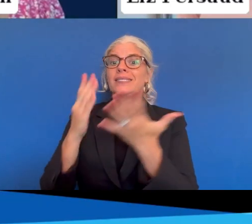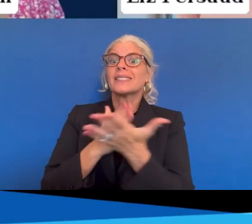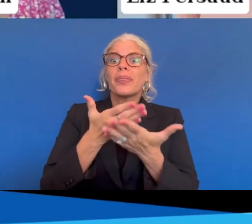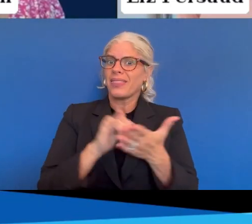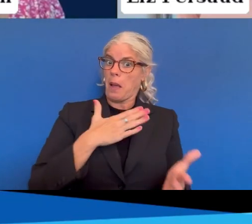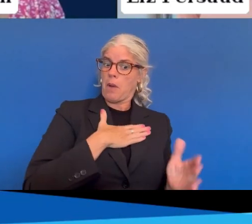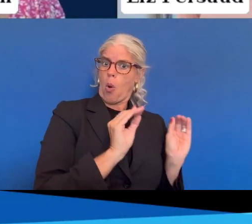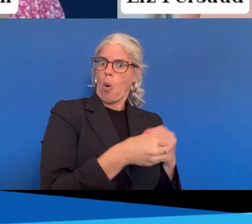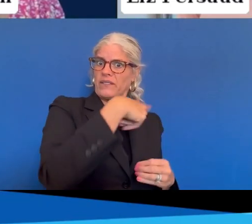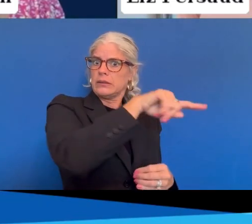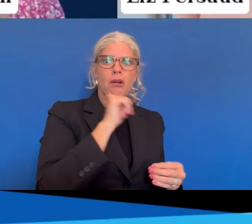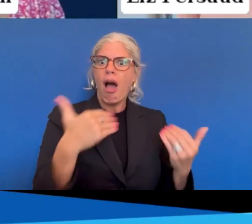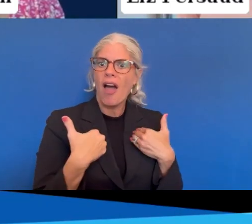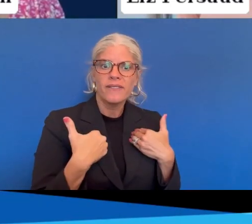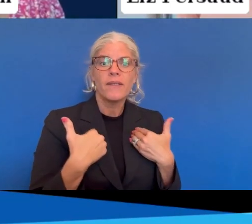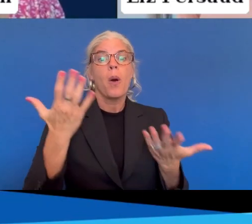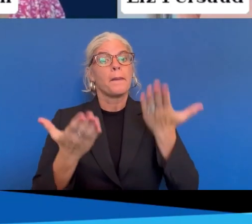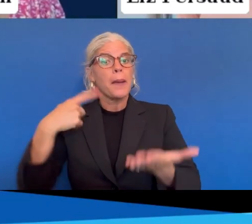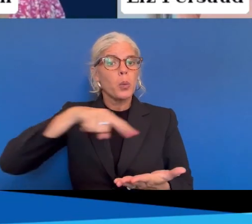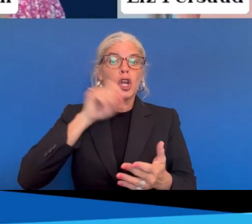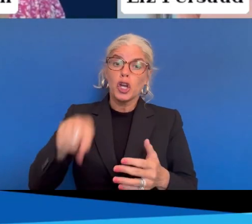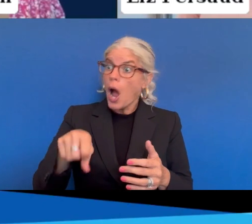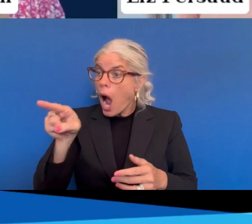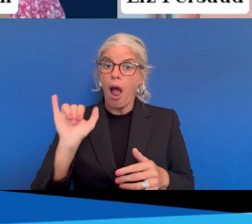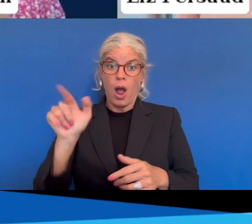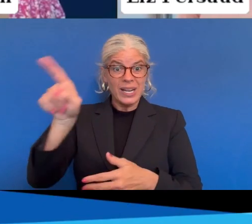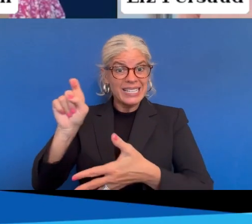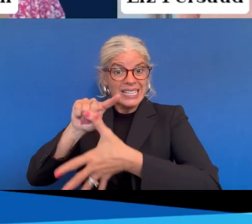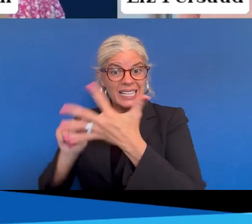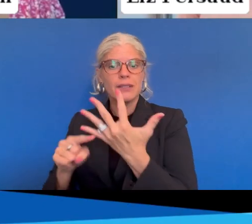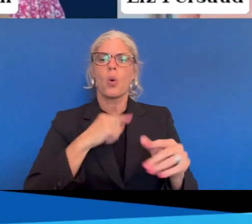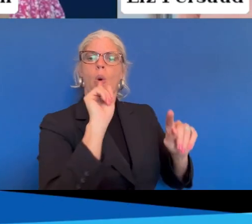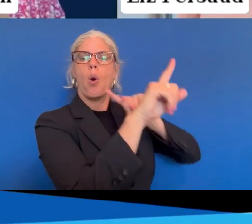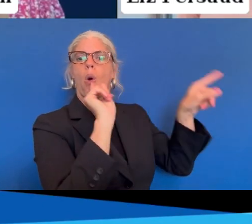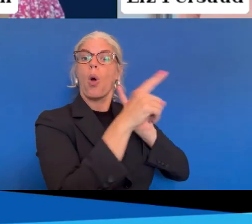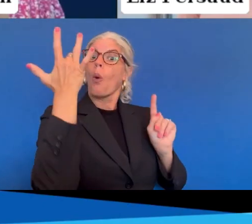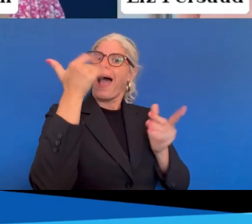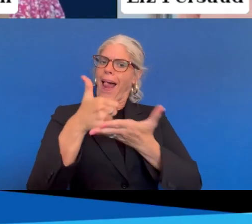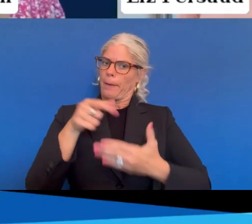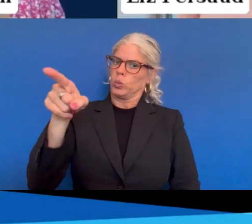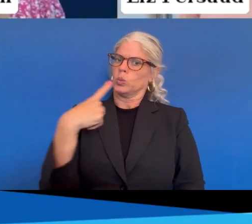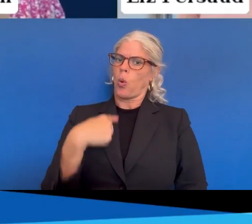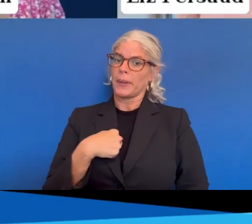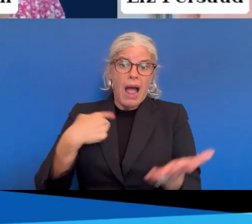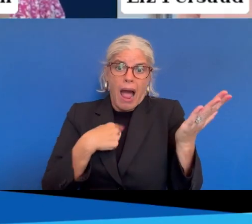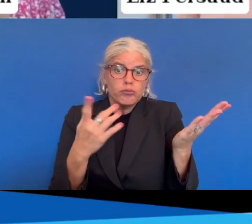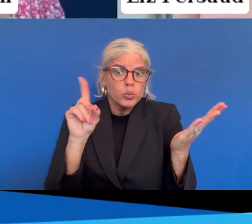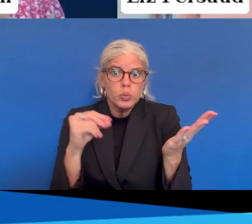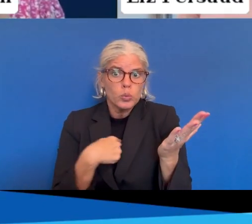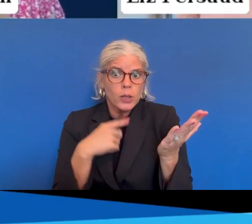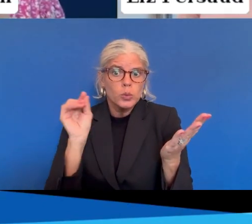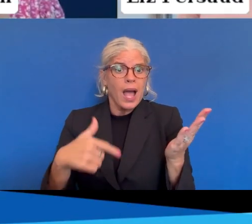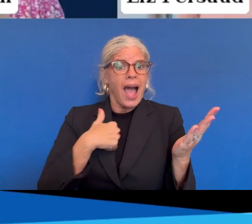Chucks pads, more diapers, more things that maybe our offices don't have. Or maybe we could have gotten it ahead of time because you've let us know. I